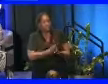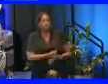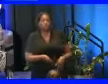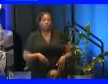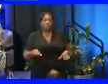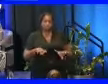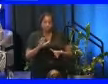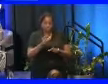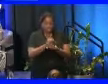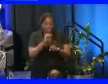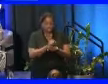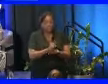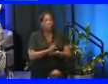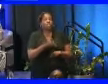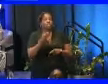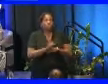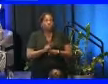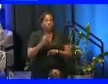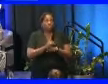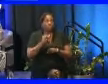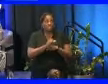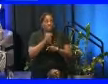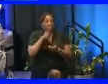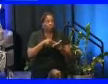out doing their job, overworking, underpaid.